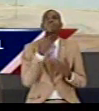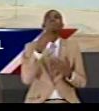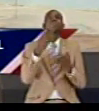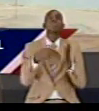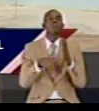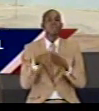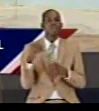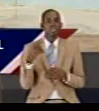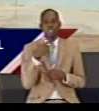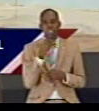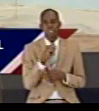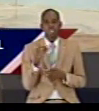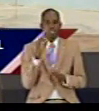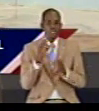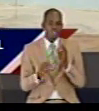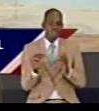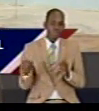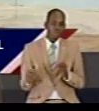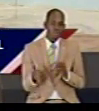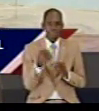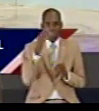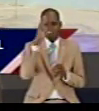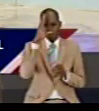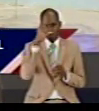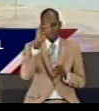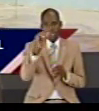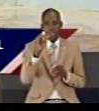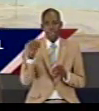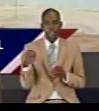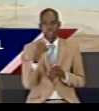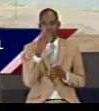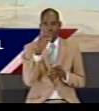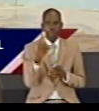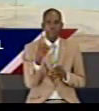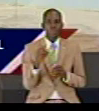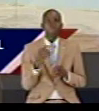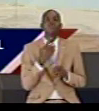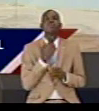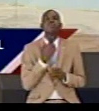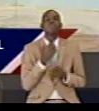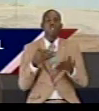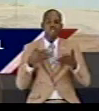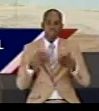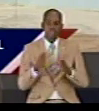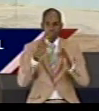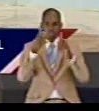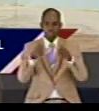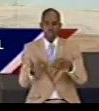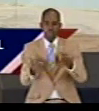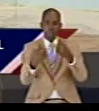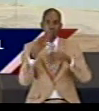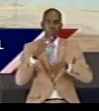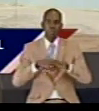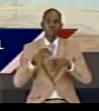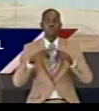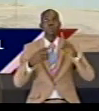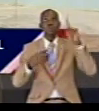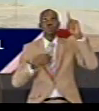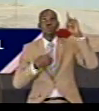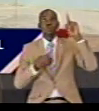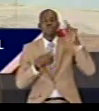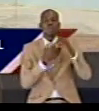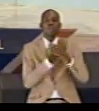if any man thirst, let him come unto me and drink. Any man